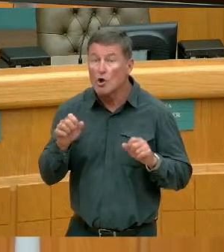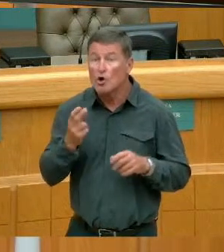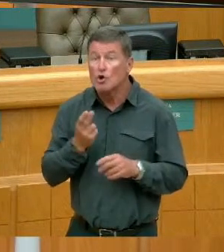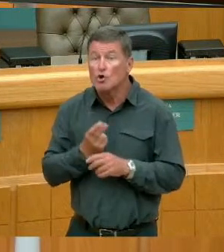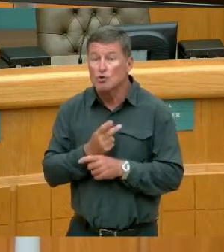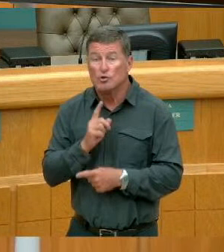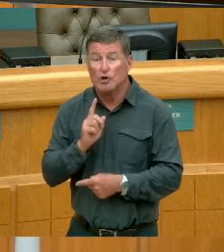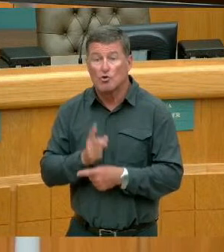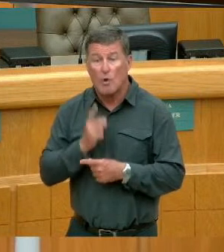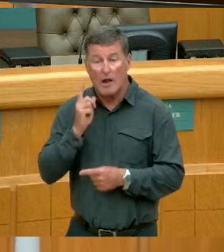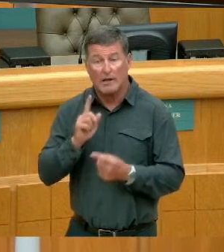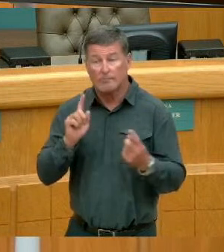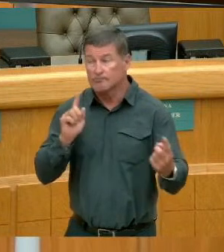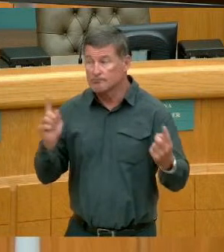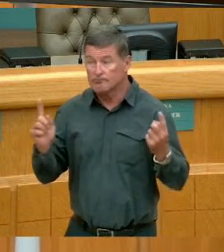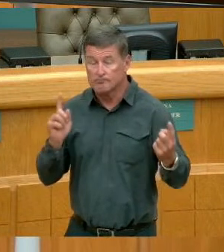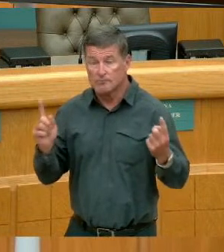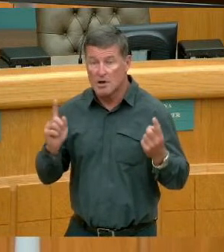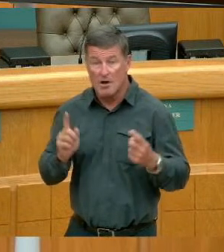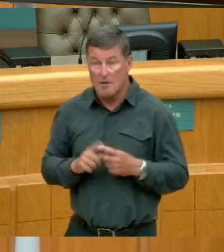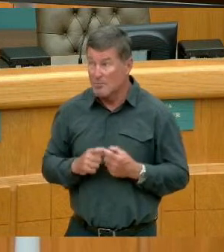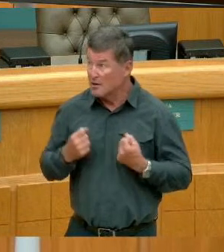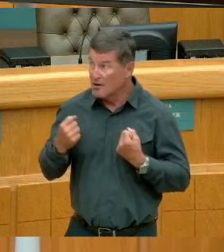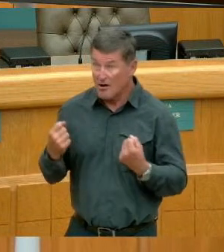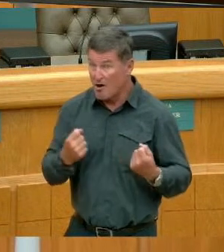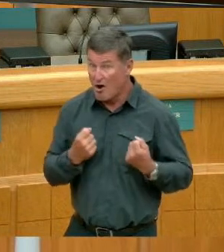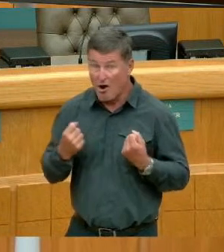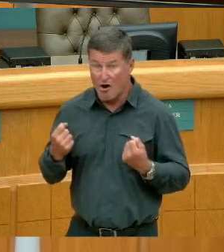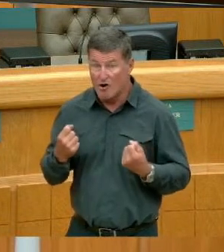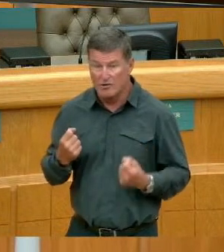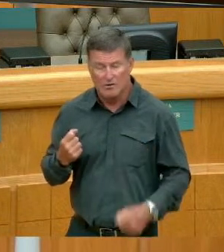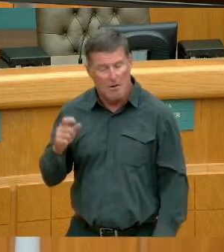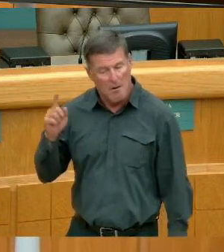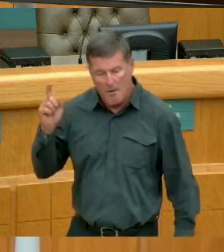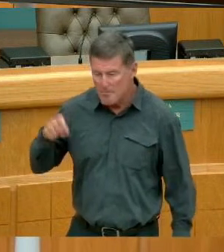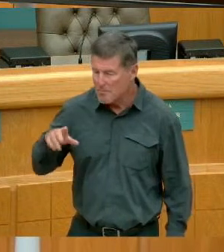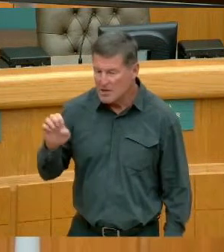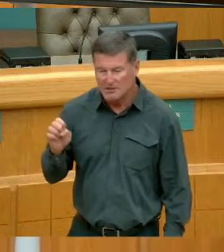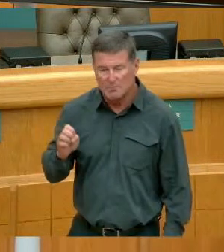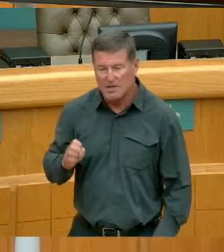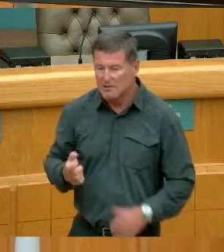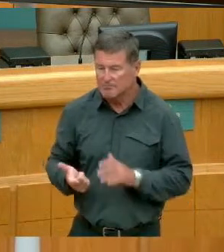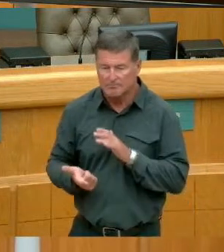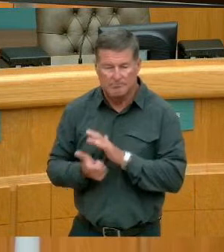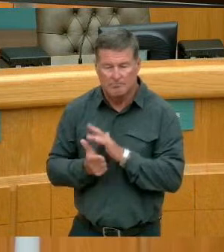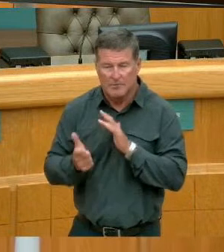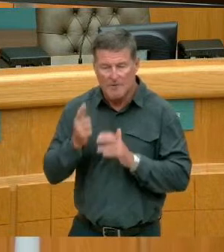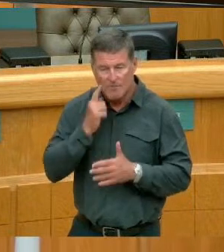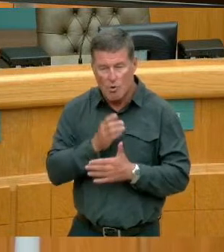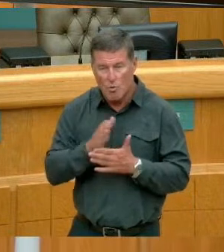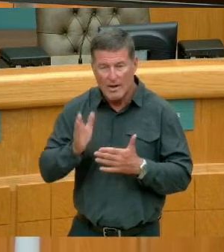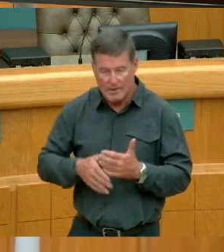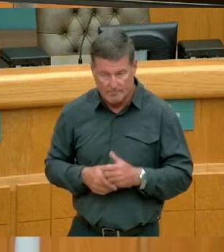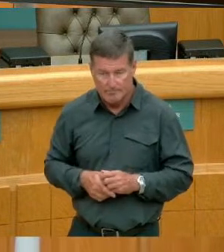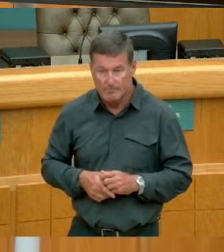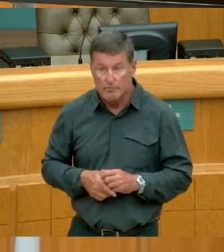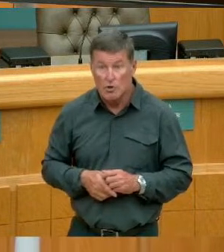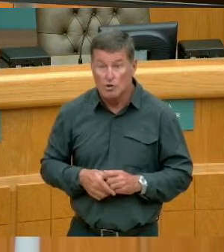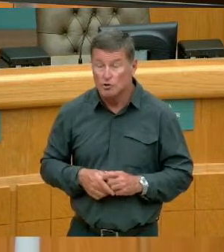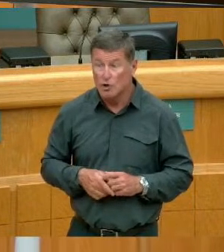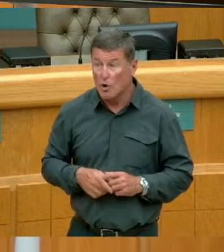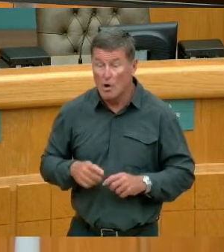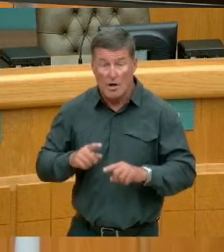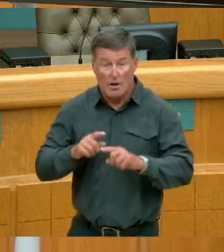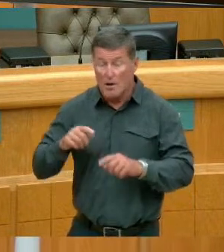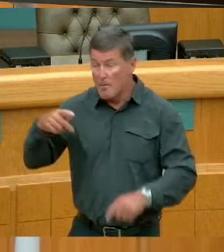properly. But the vehicular piece of it just has to be thwarted. And so we are united in this effort from